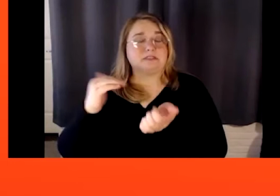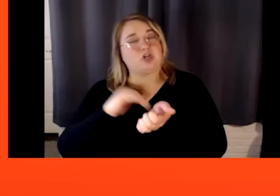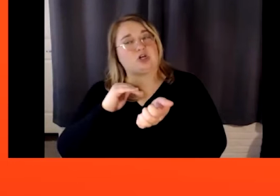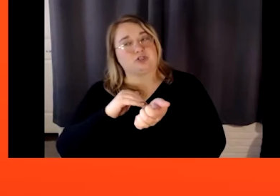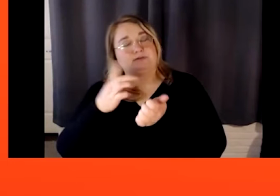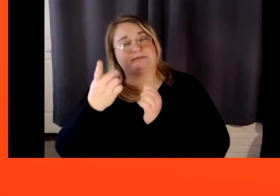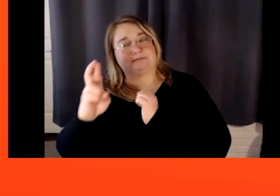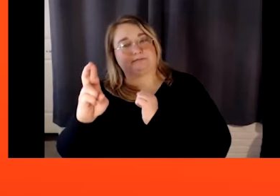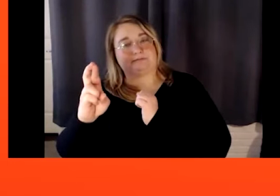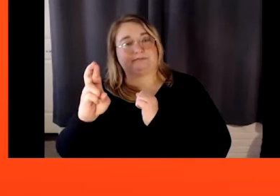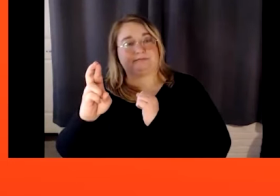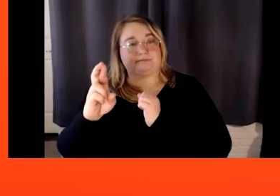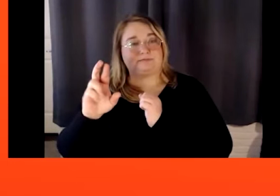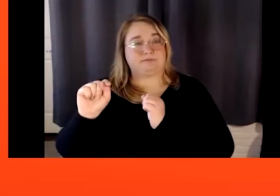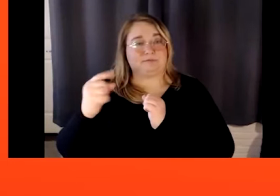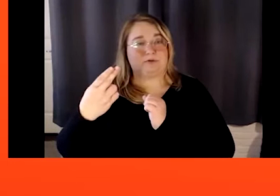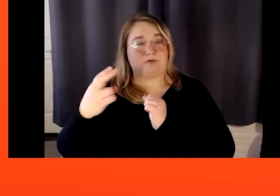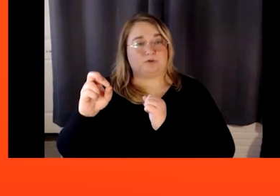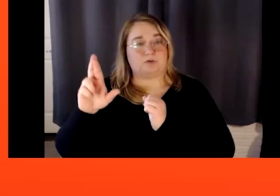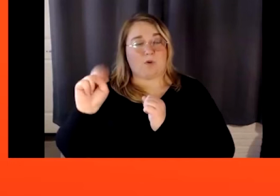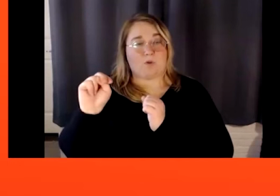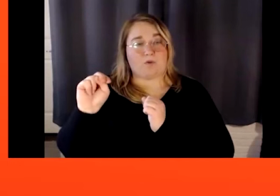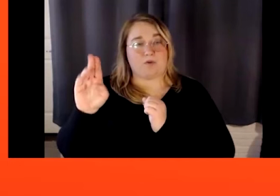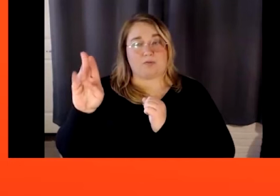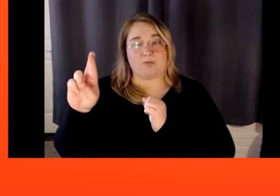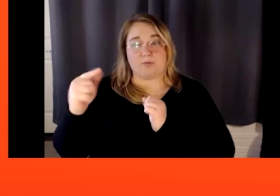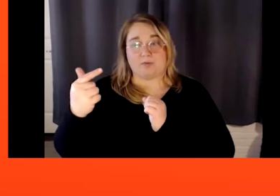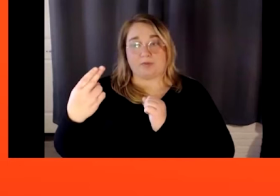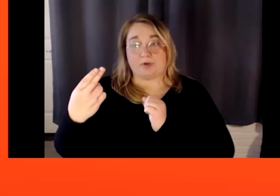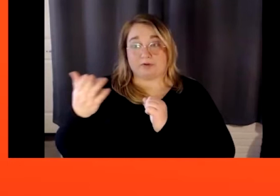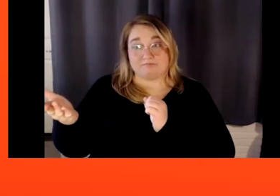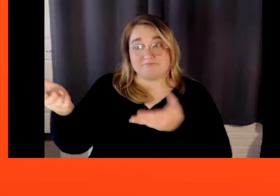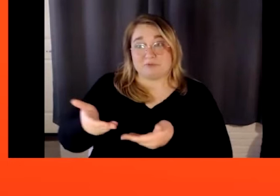Yeah, Thornburg. And let's take a moment and introduce yourself.